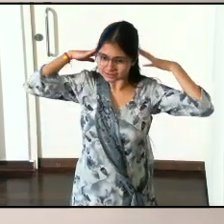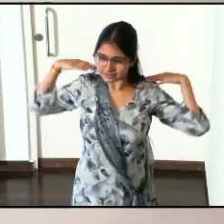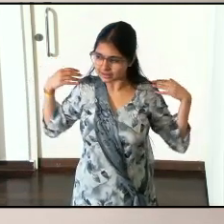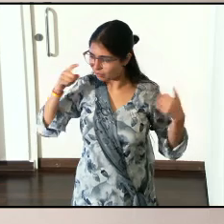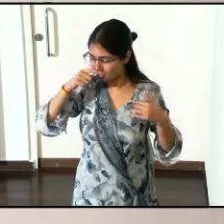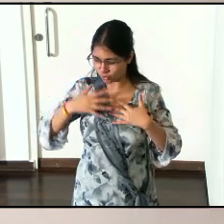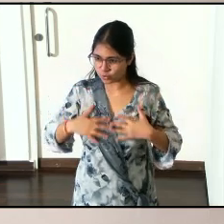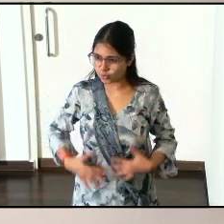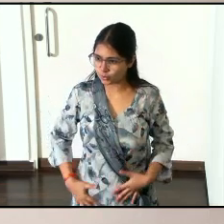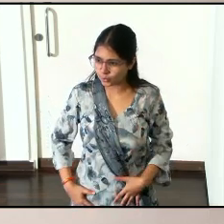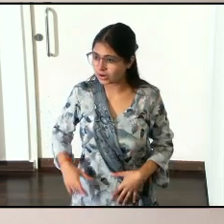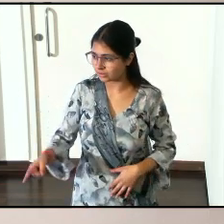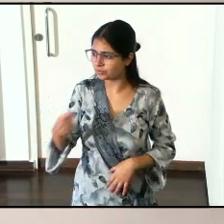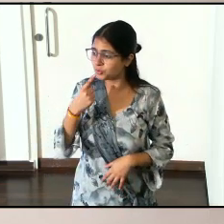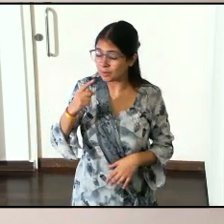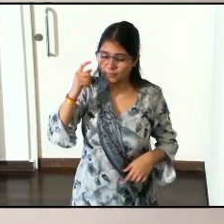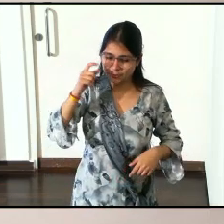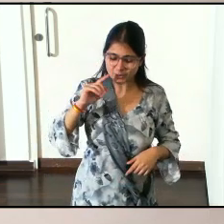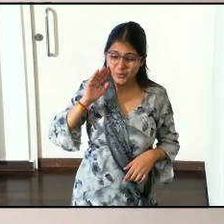make posters,